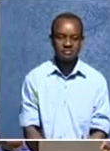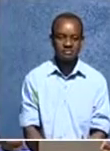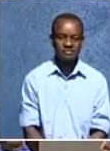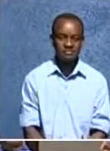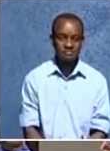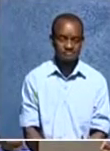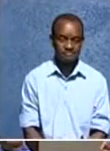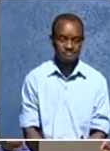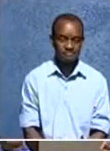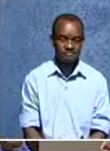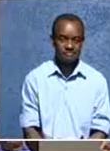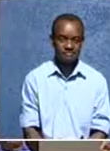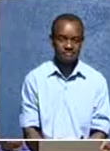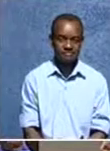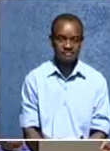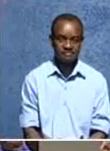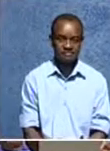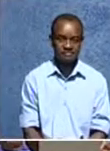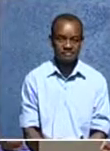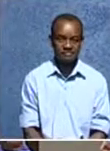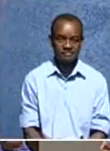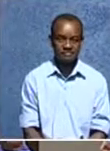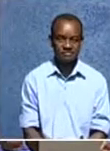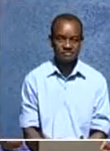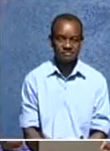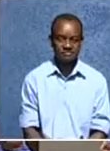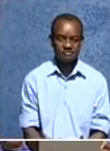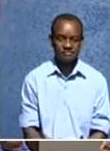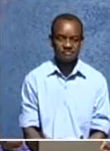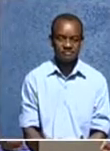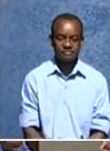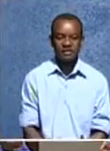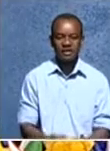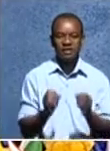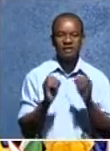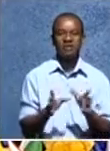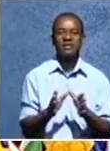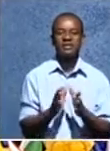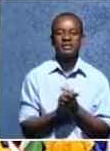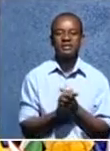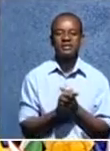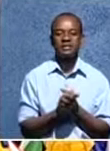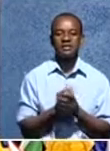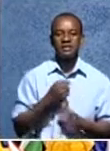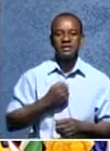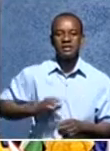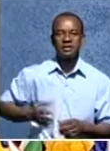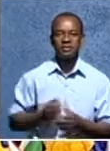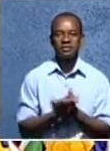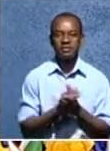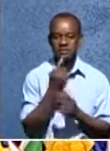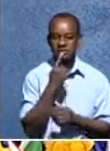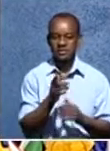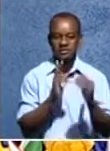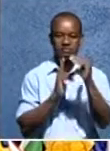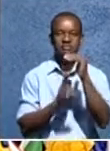evening on Talk of the Nation, is there a return on investment for them? Definitely so. I mean, first of all, I would always like to say that tourism is not